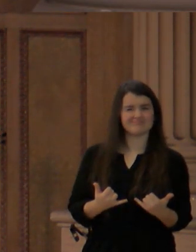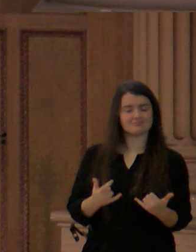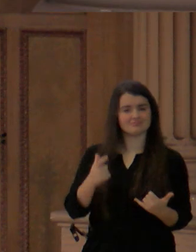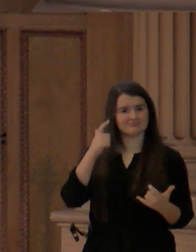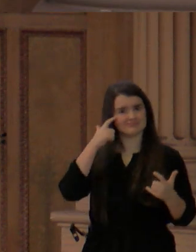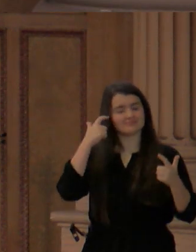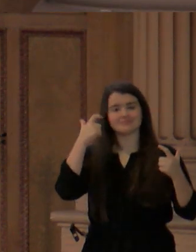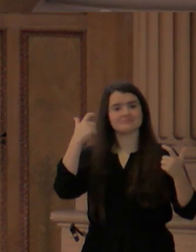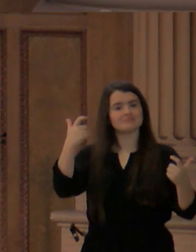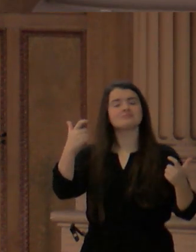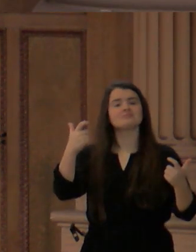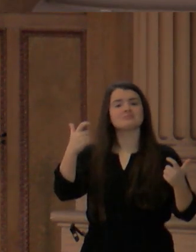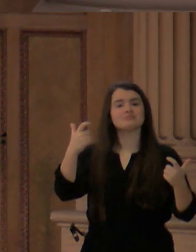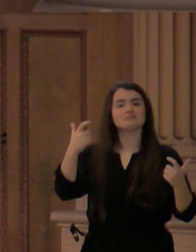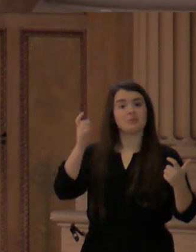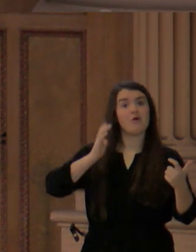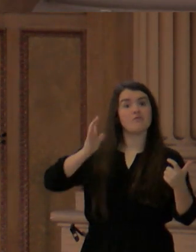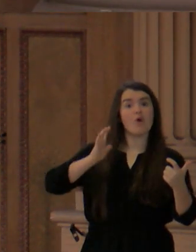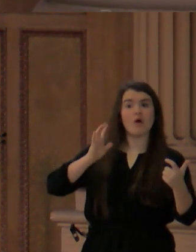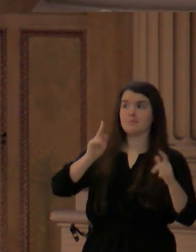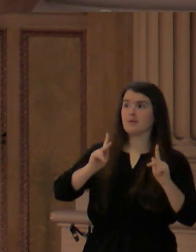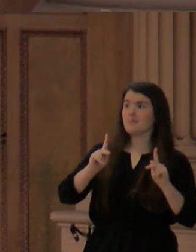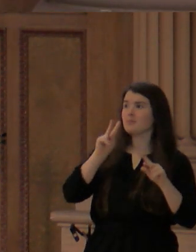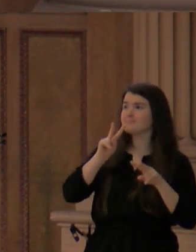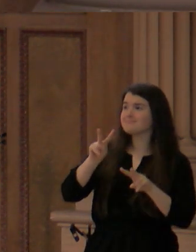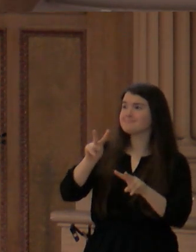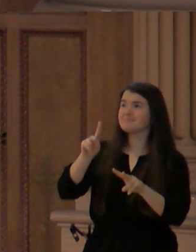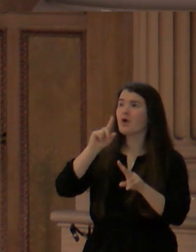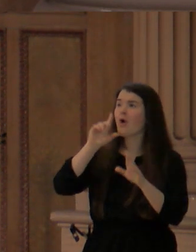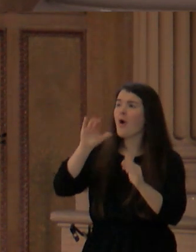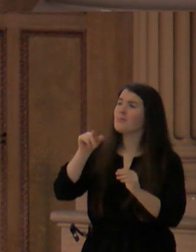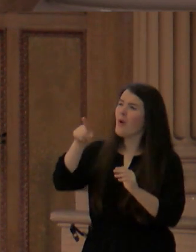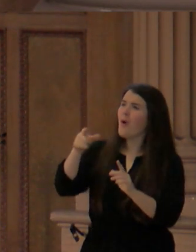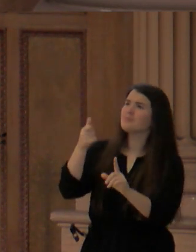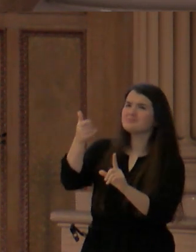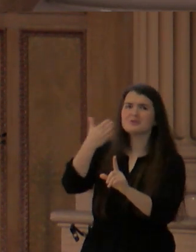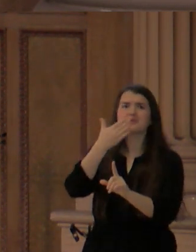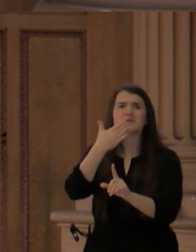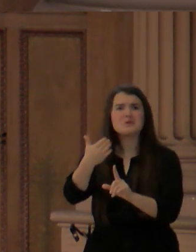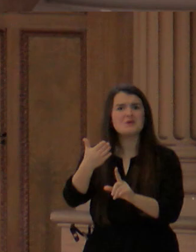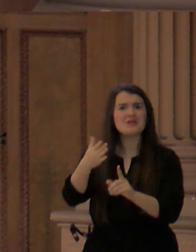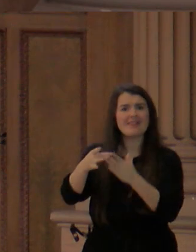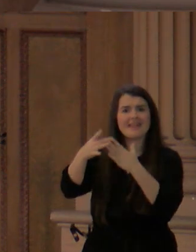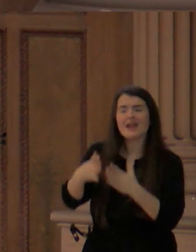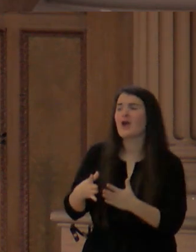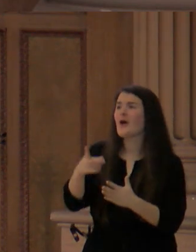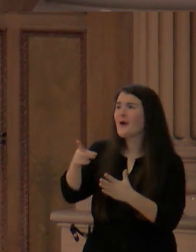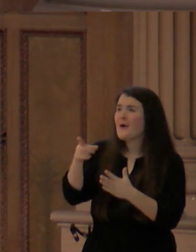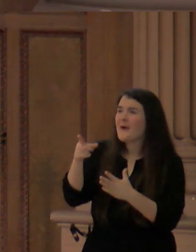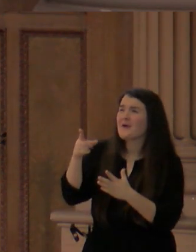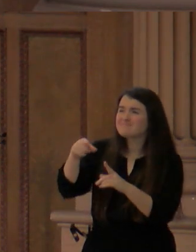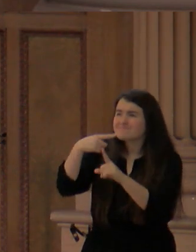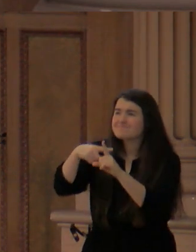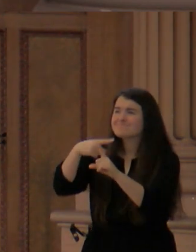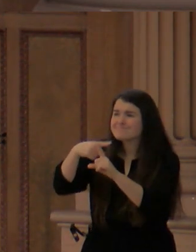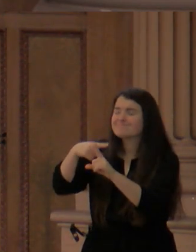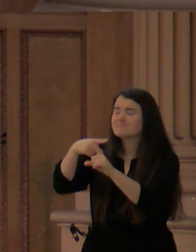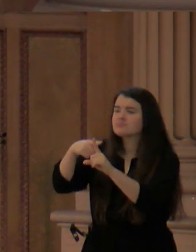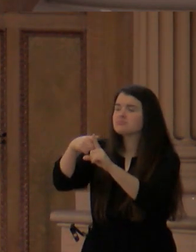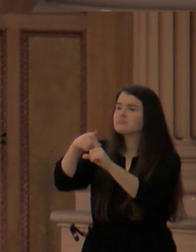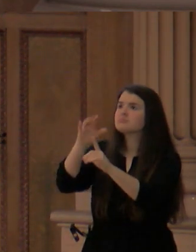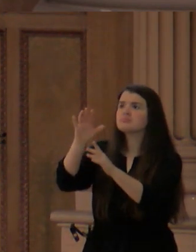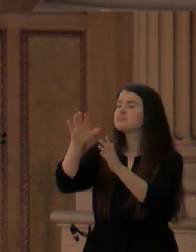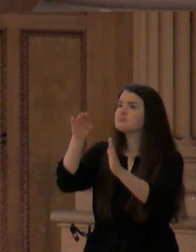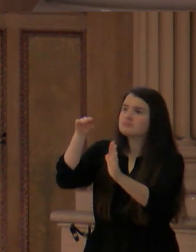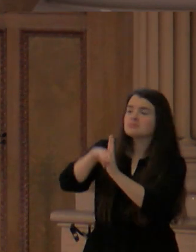and we had hoped in them. We thought this is the one. And then again and again we're disappointed by them and our hopes and